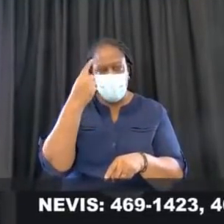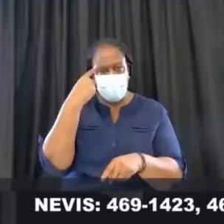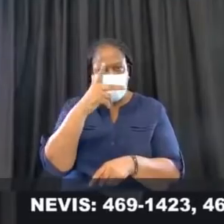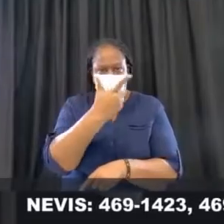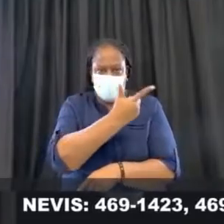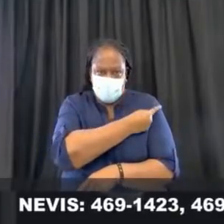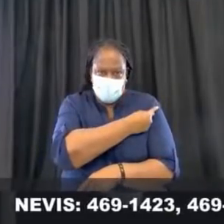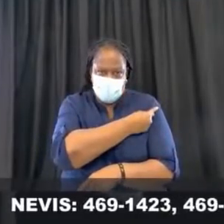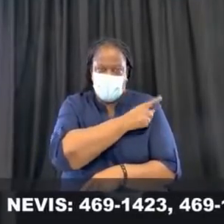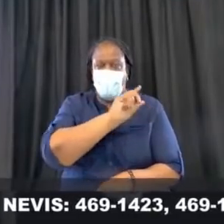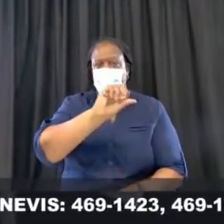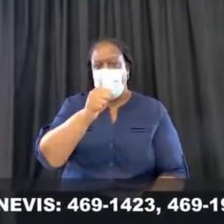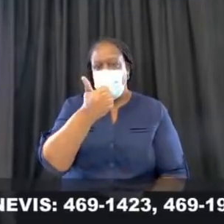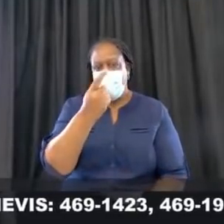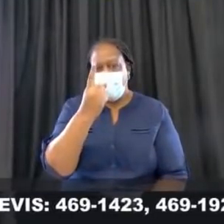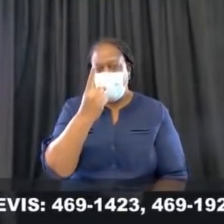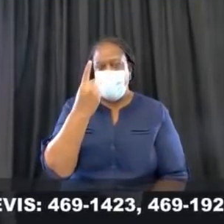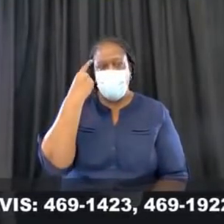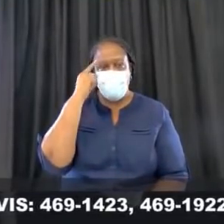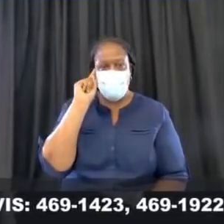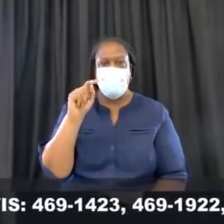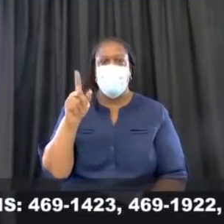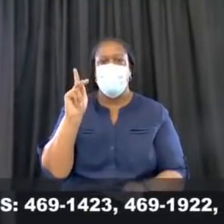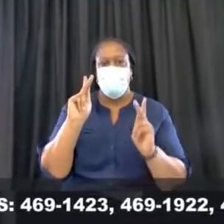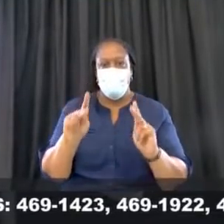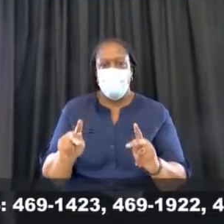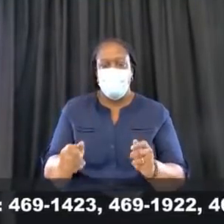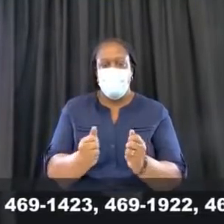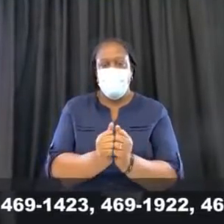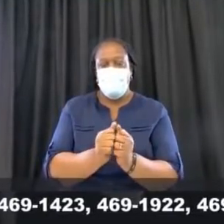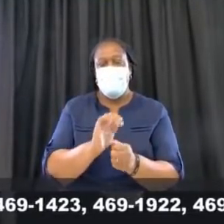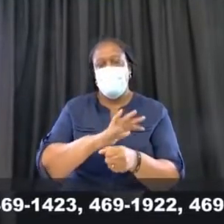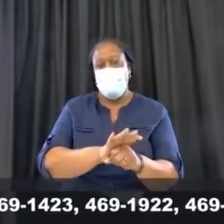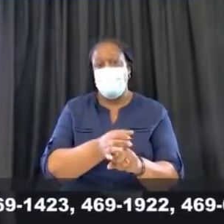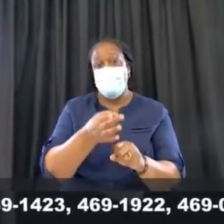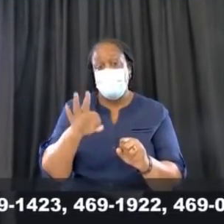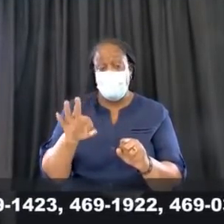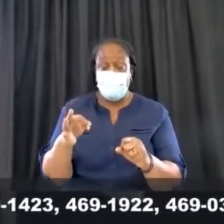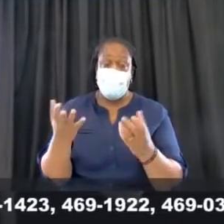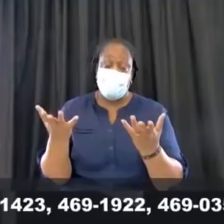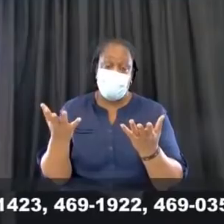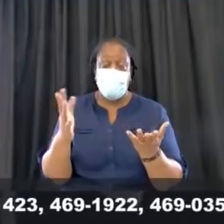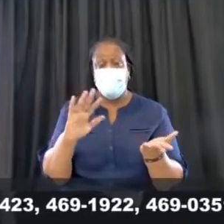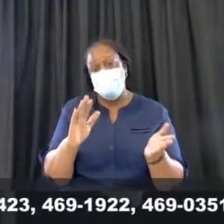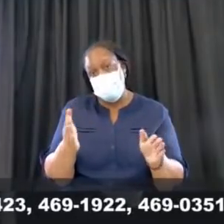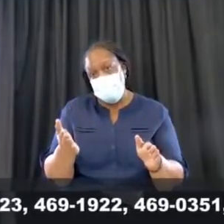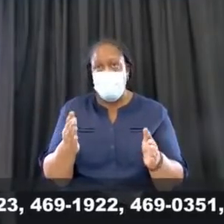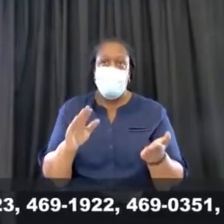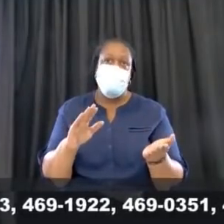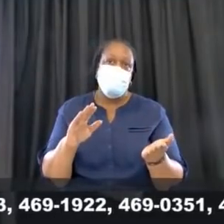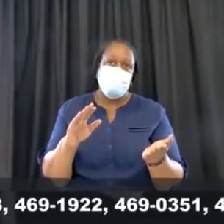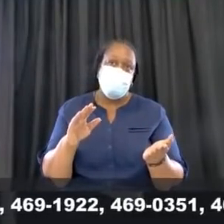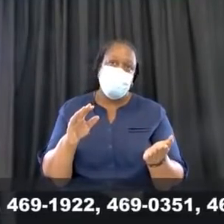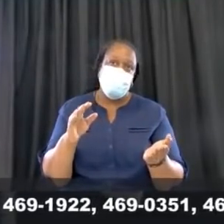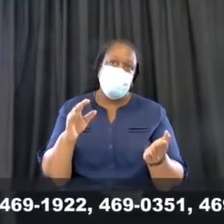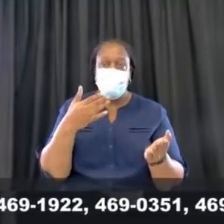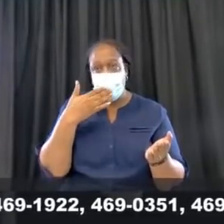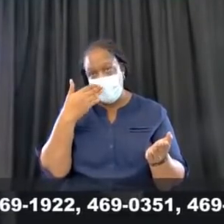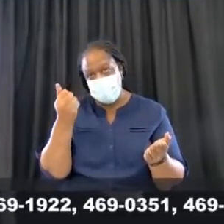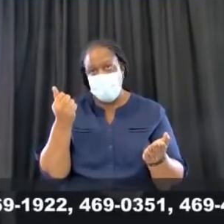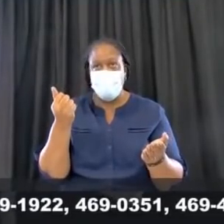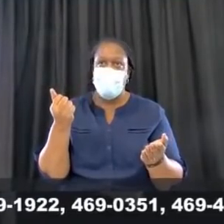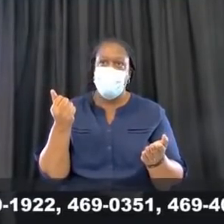other for the positive cases, deaths, etc. Now, as it relates to